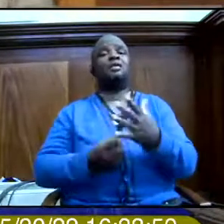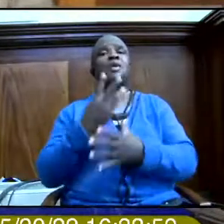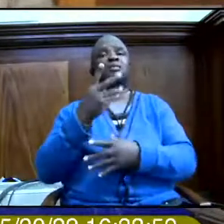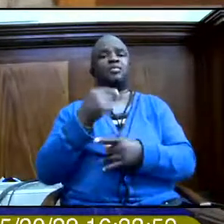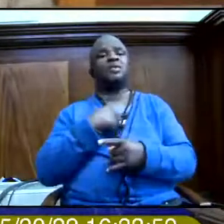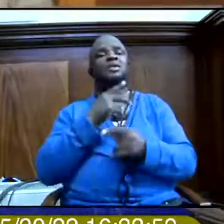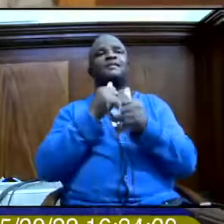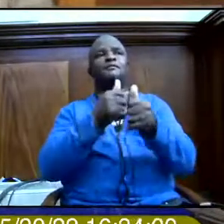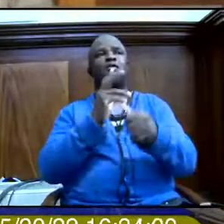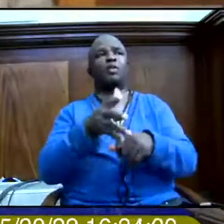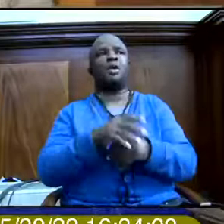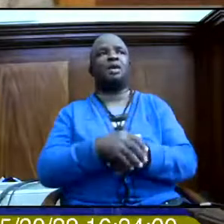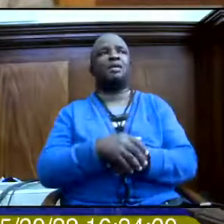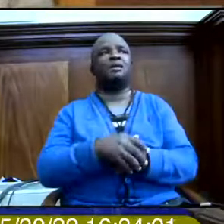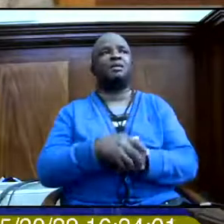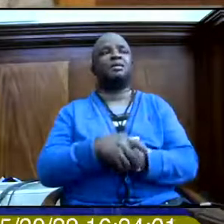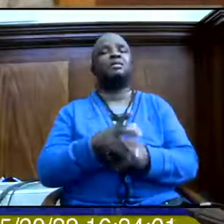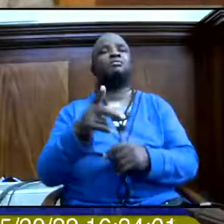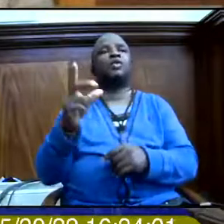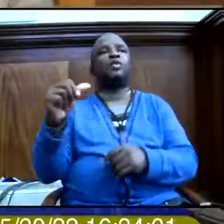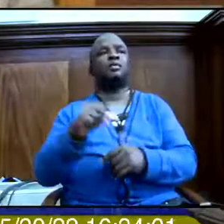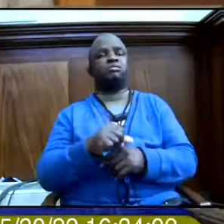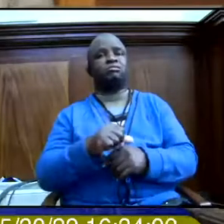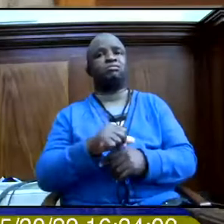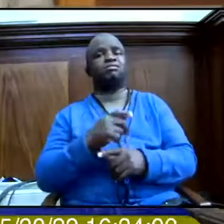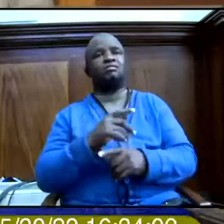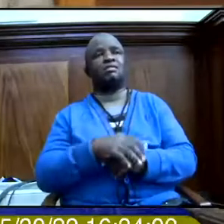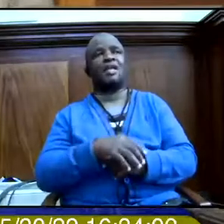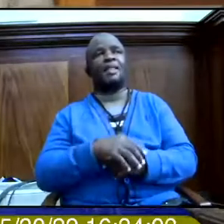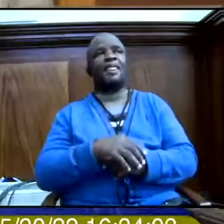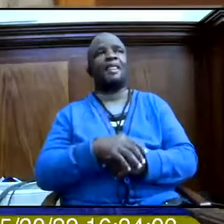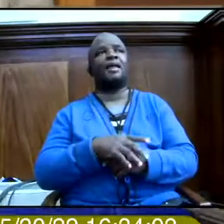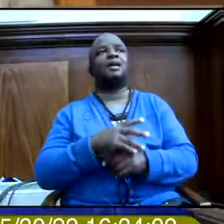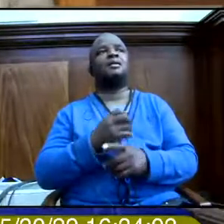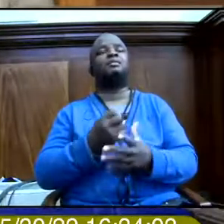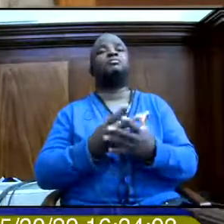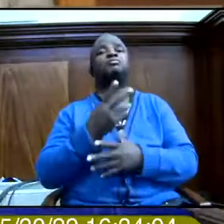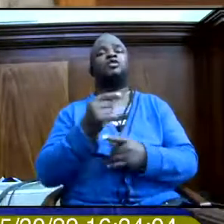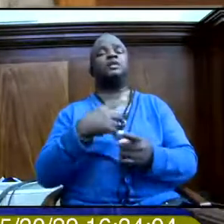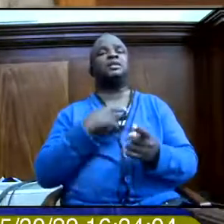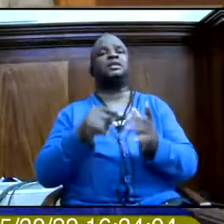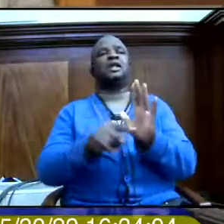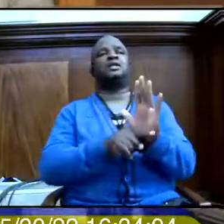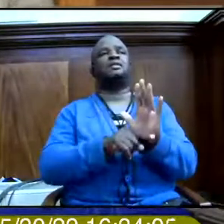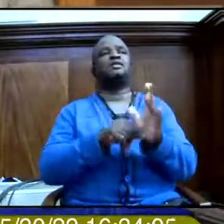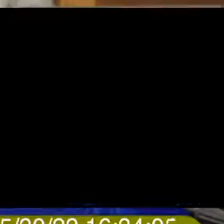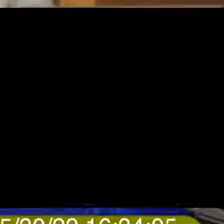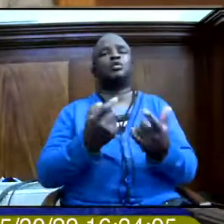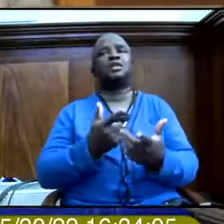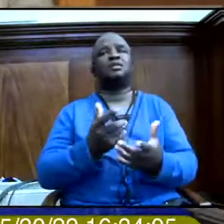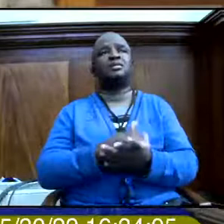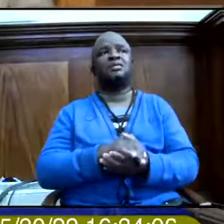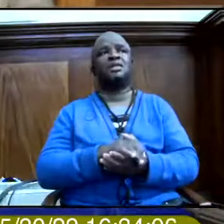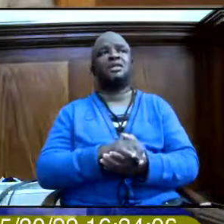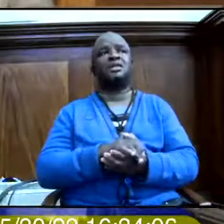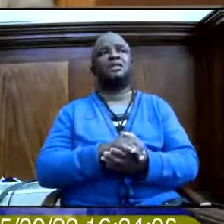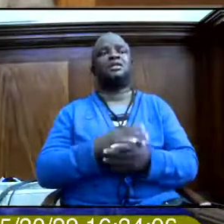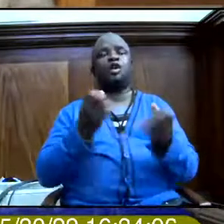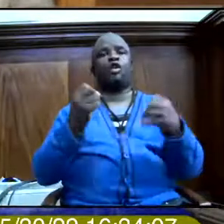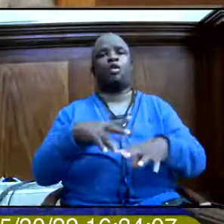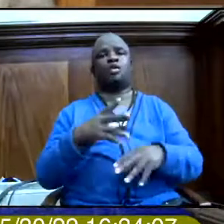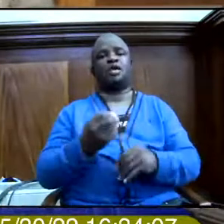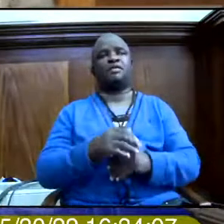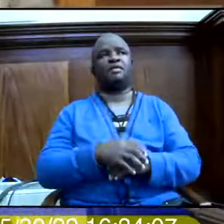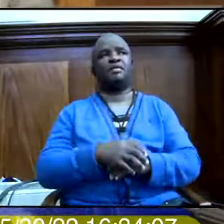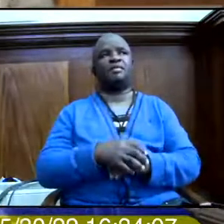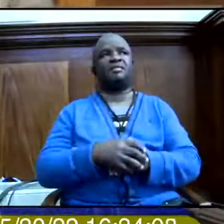i will abide by it then you come back and the outcome is not satisfactory then what do you do you have lost